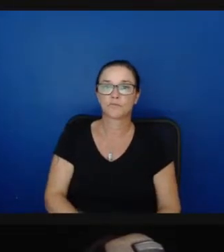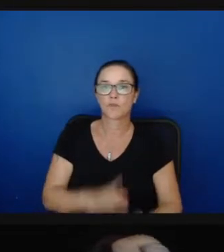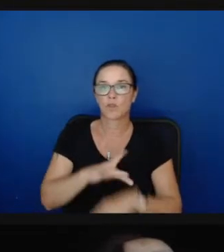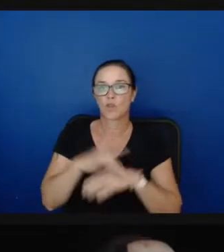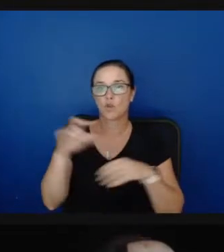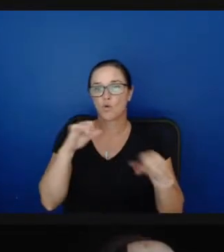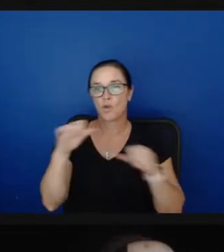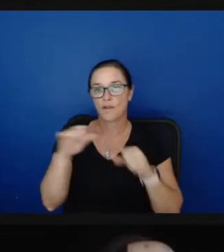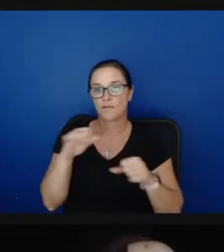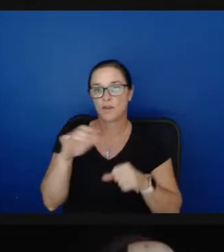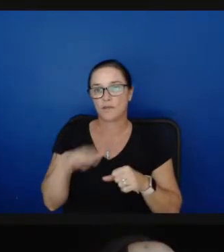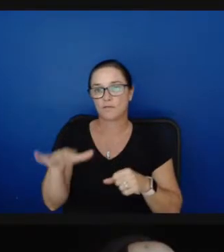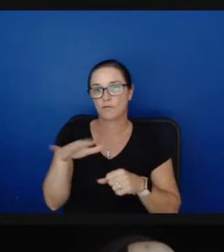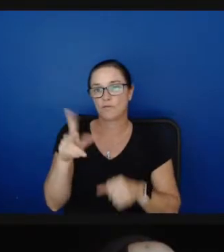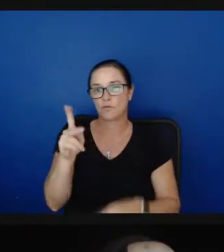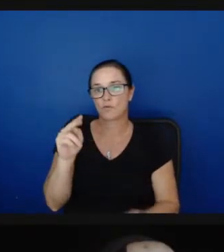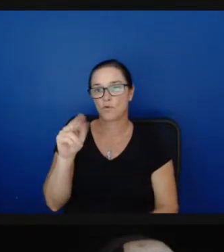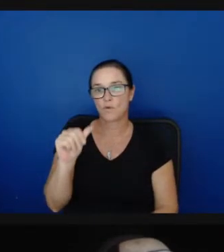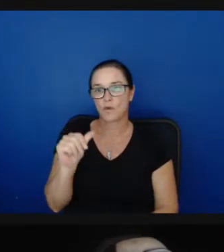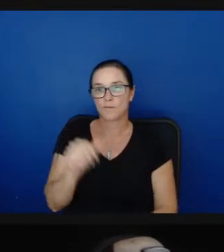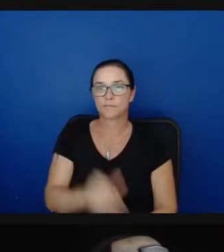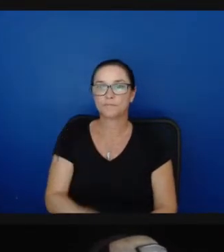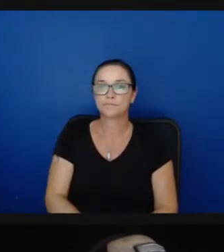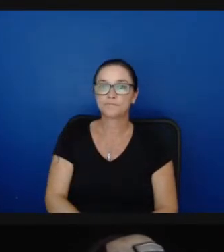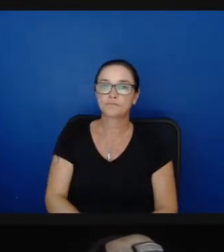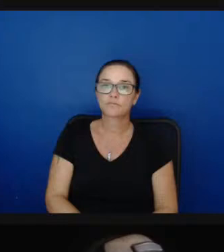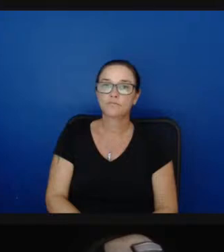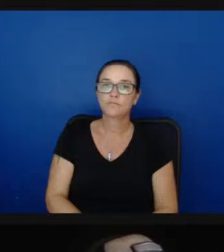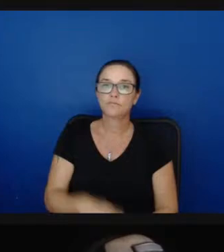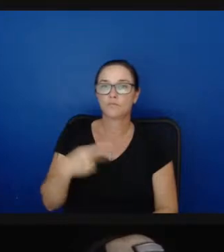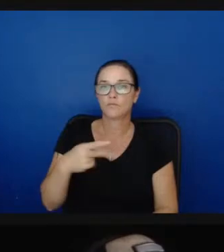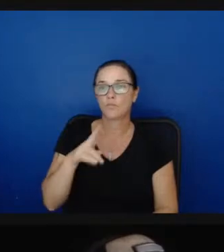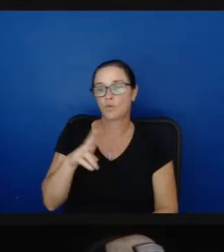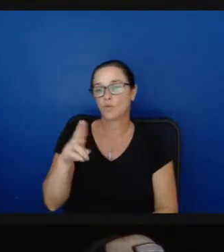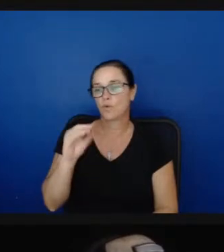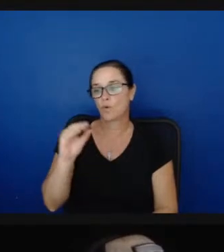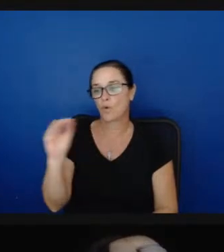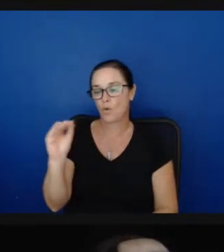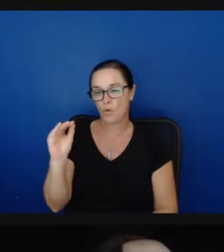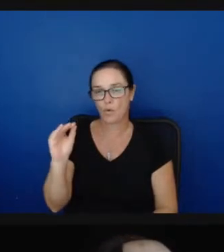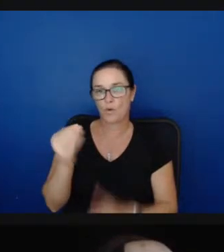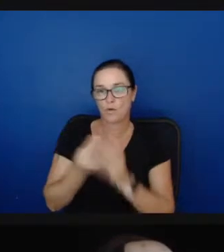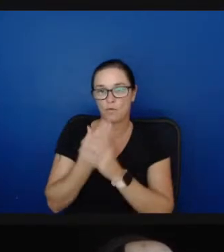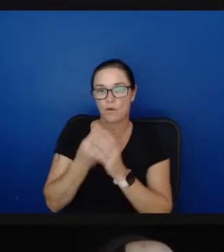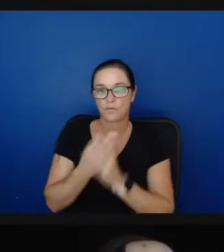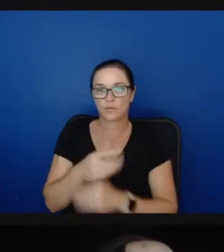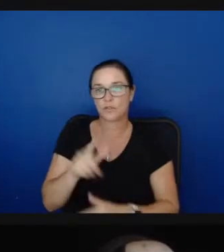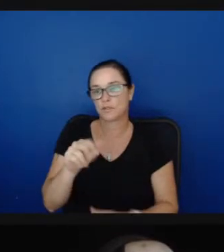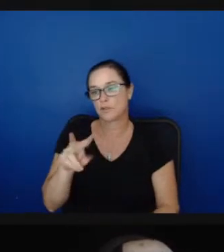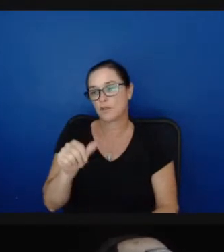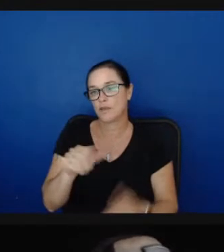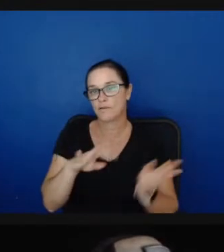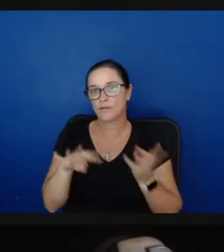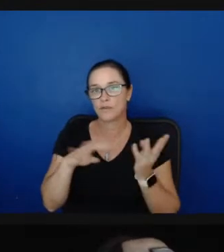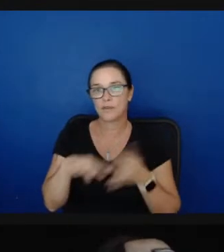Kona. Eruptions of Pu'o'o. Lava streams. Texture of Pahoehoe and A'a. Cooling and crystallization